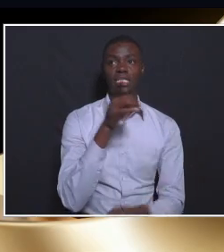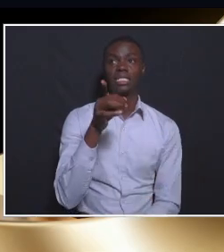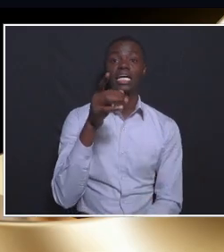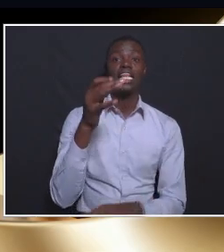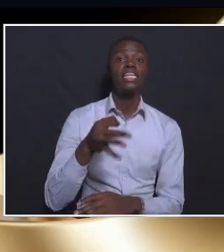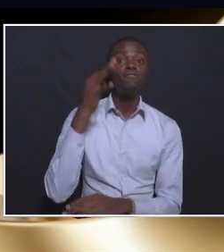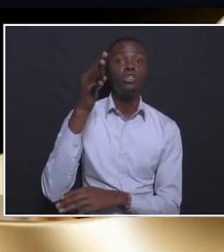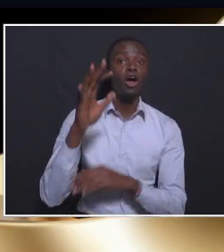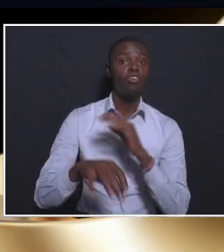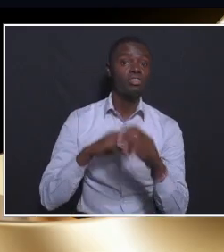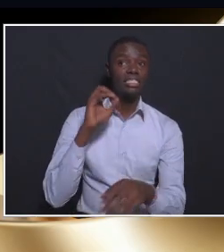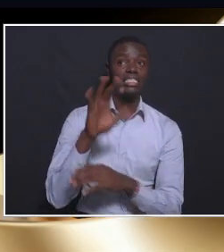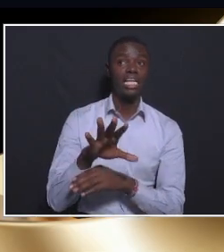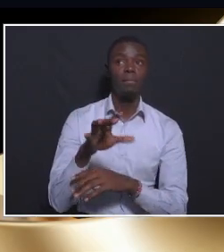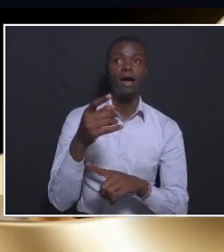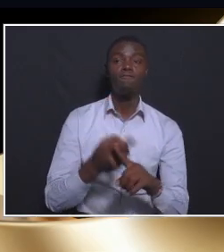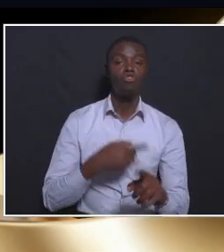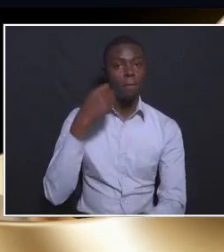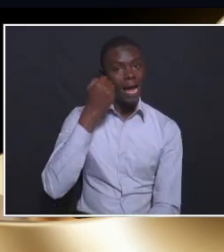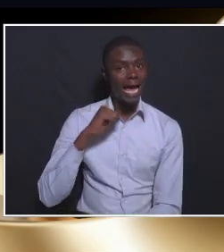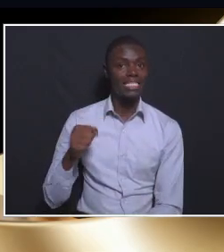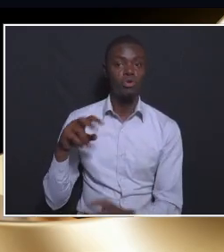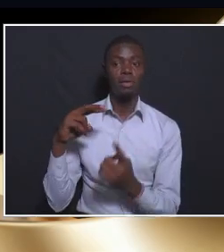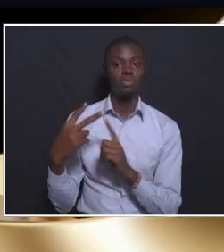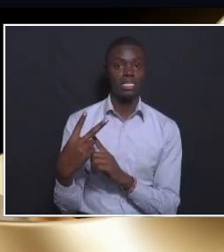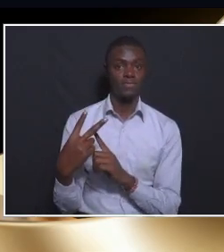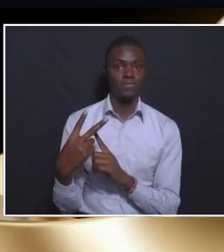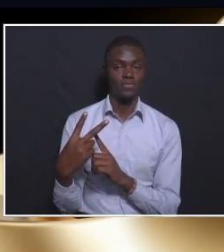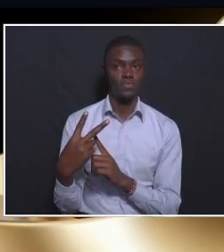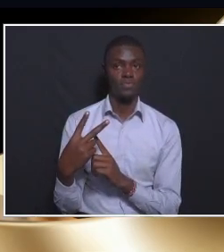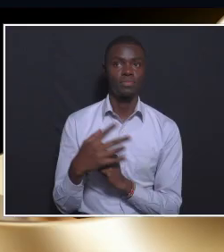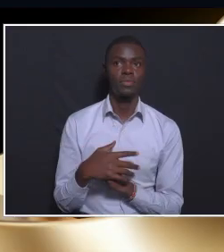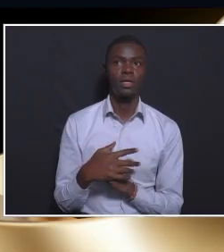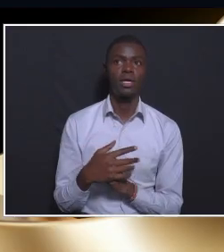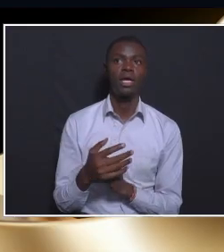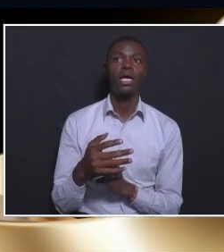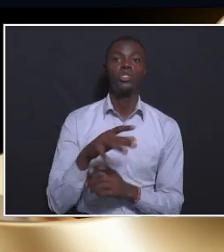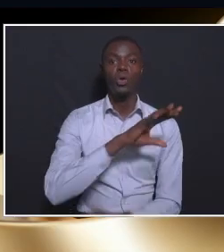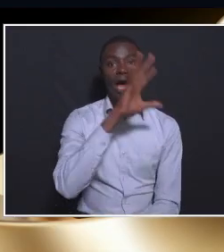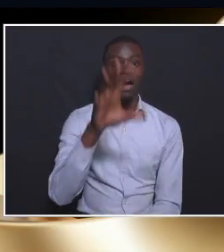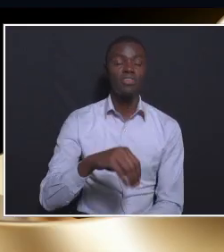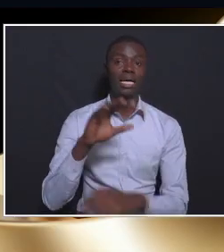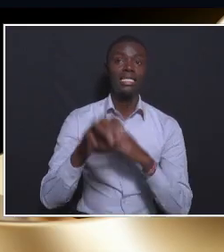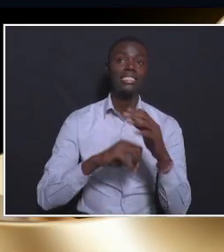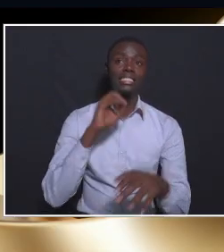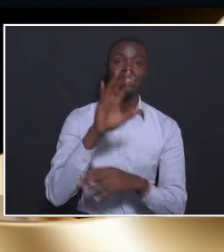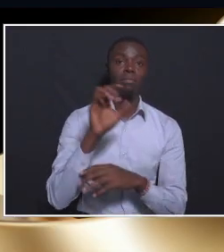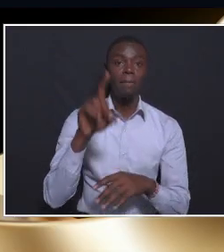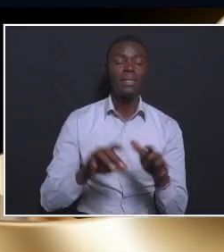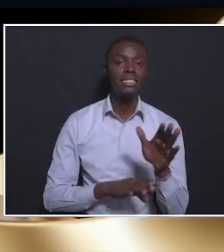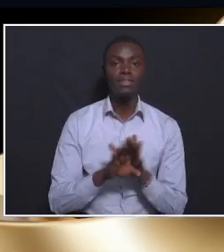of cinema from a sound perspective. We are going to be, Africa's cinema must develop distinct